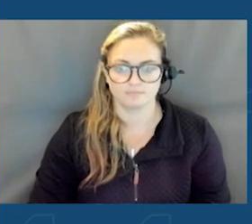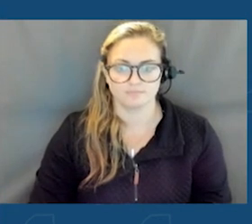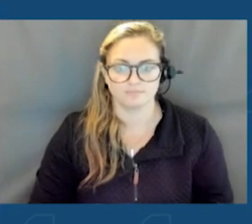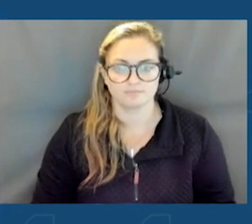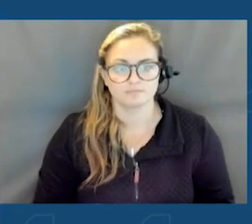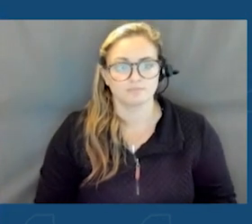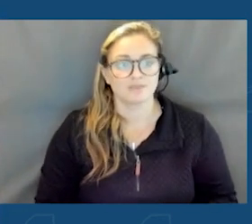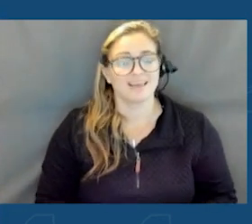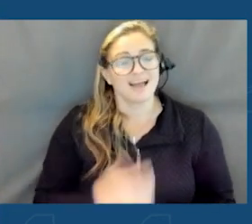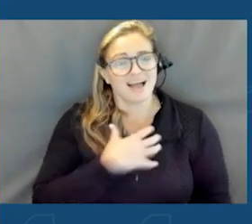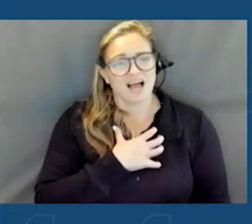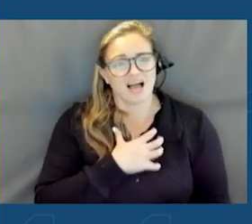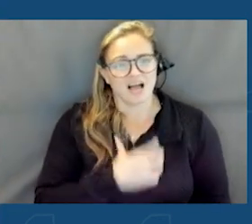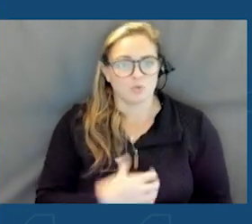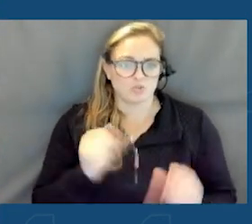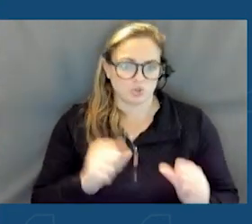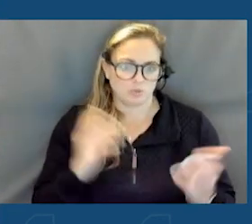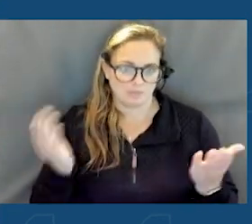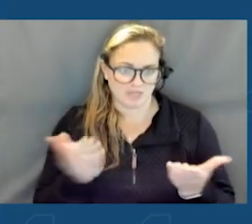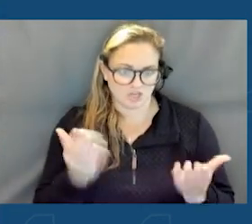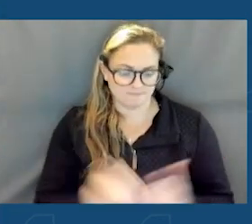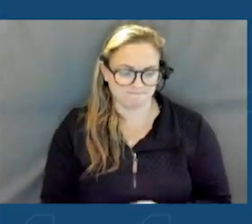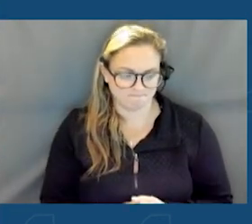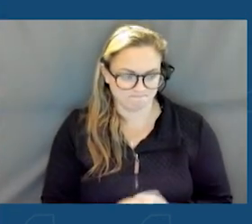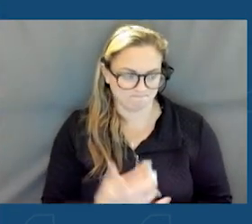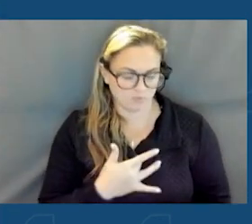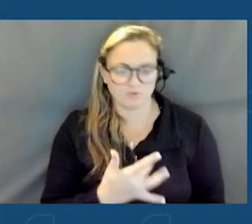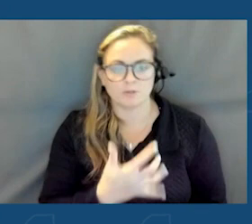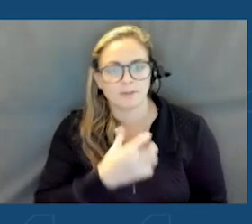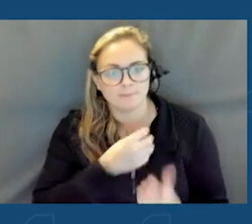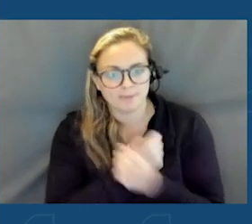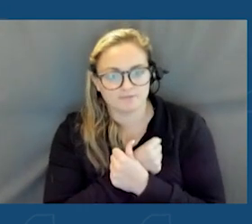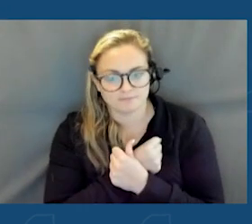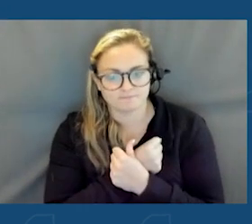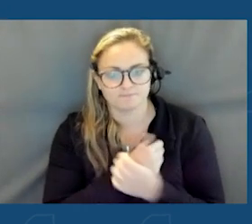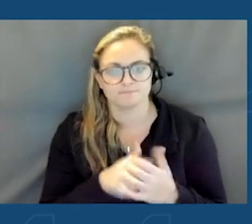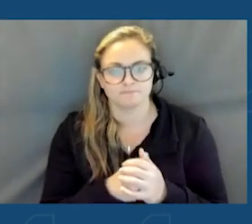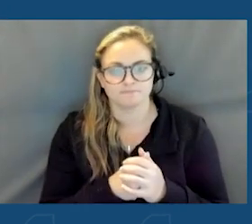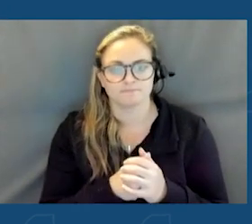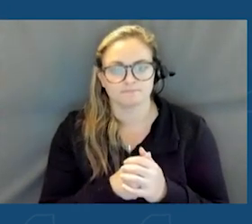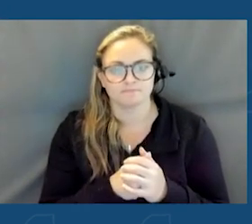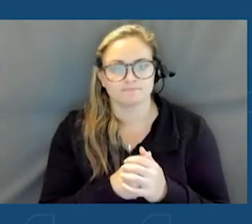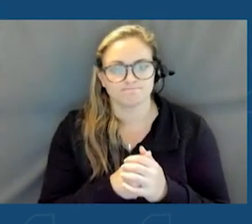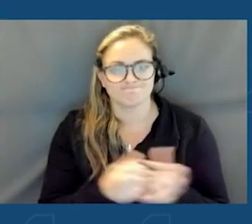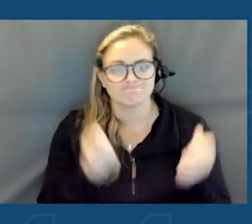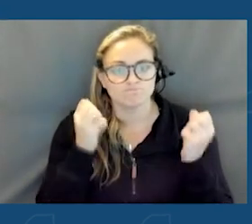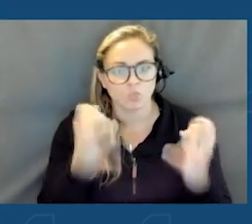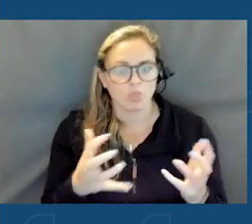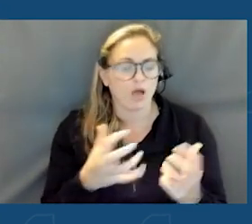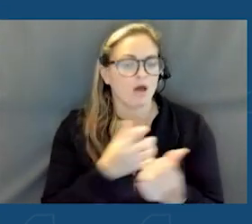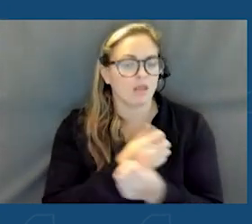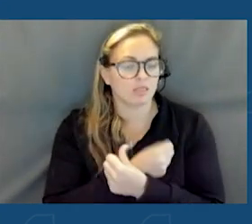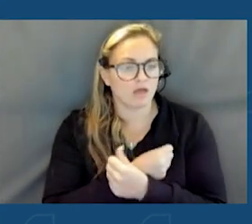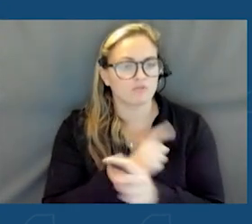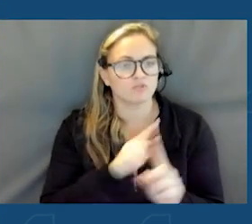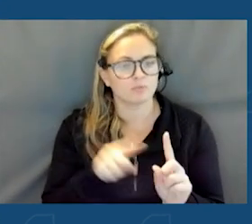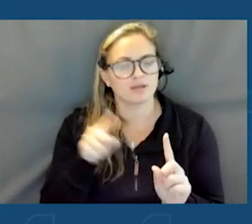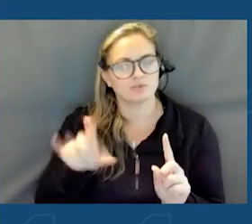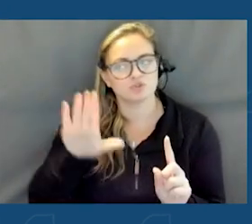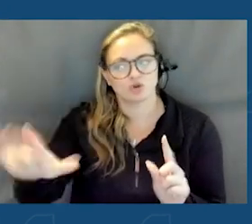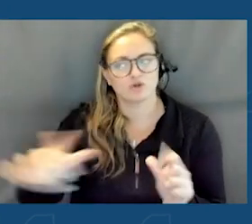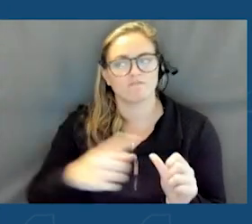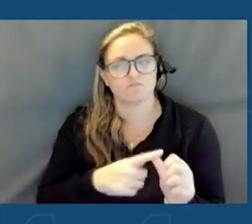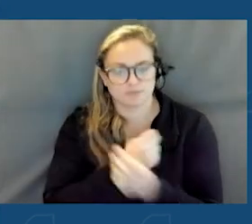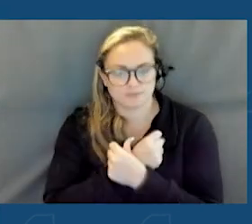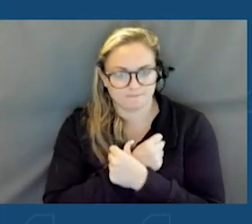wish you could be here to feel the love. You know, Marylou had a lot of loves, but Saratoga was her first love.